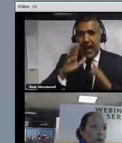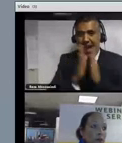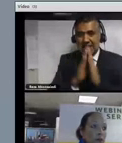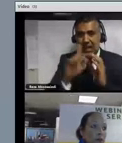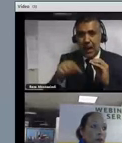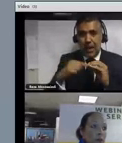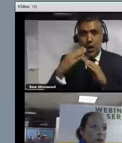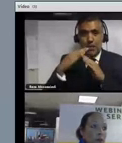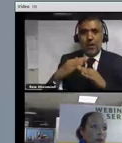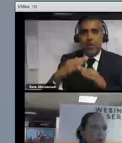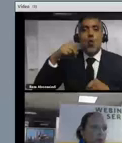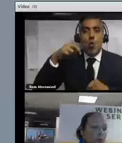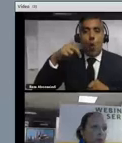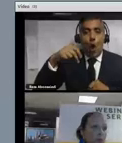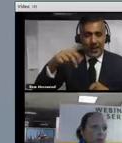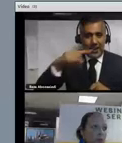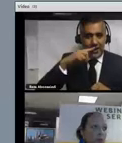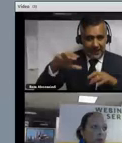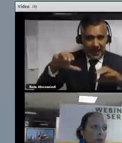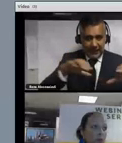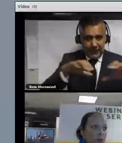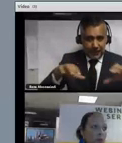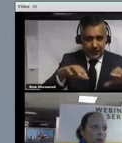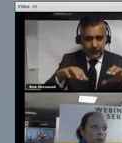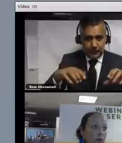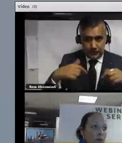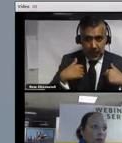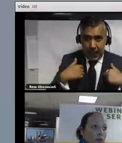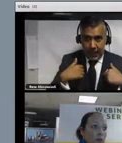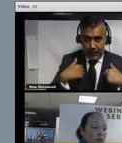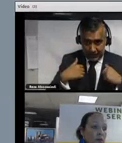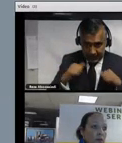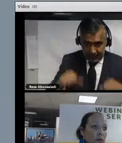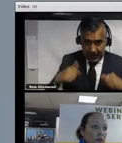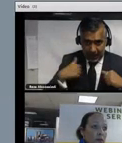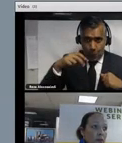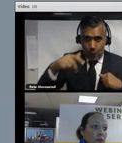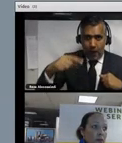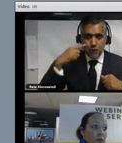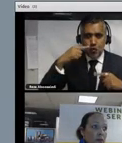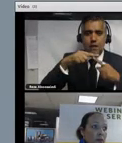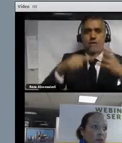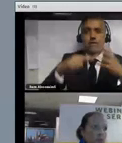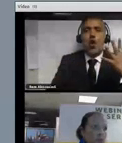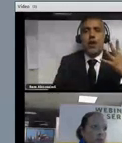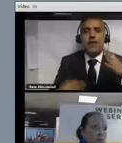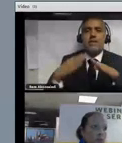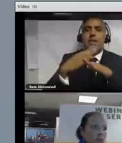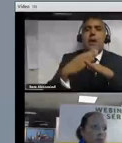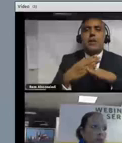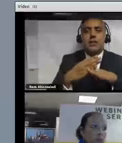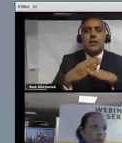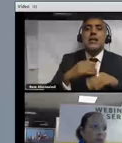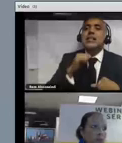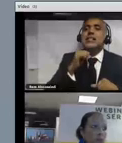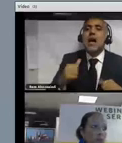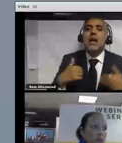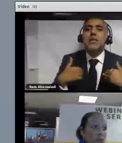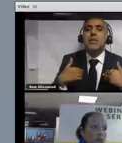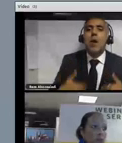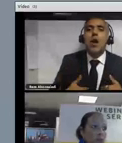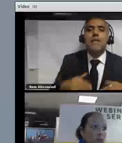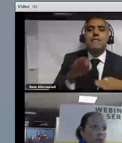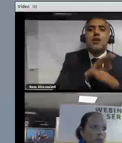walking. Walking is an activity, right? I might not be able to walk because of a variety of impairments, okay? So it's not at the body function level.